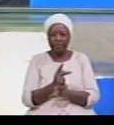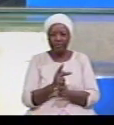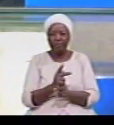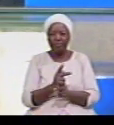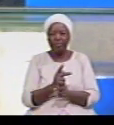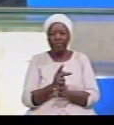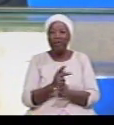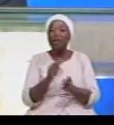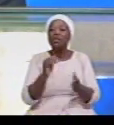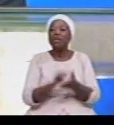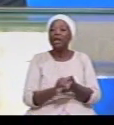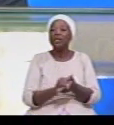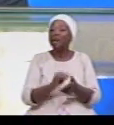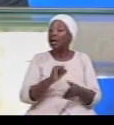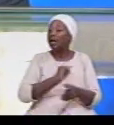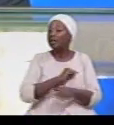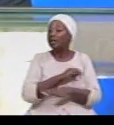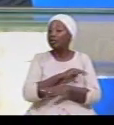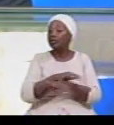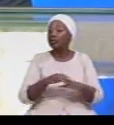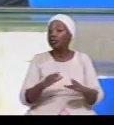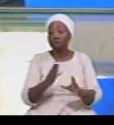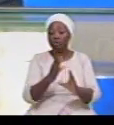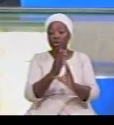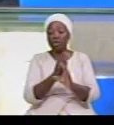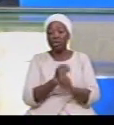do not receive counseling,